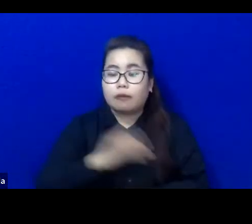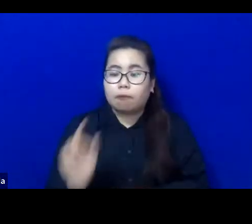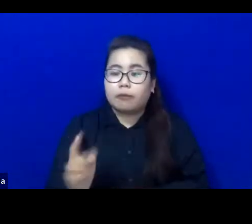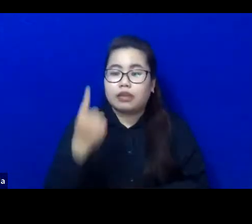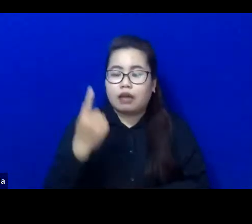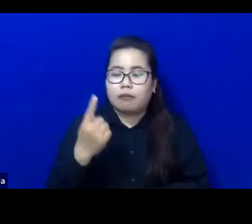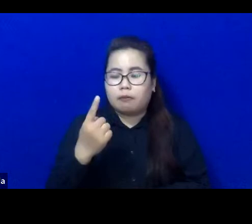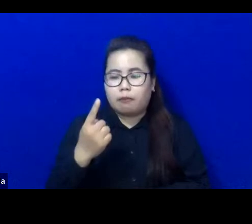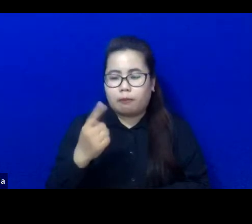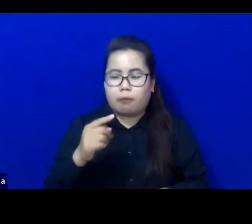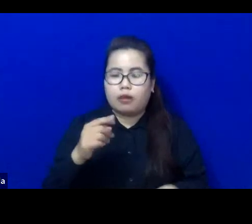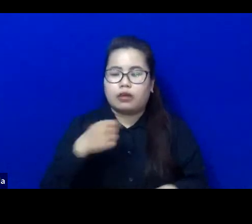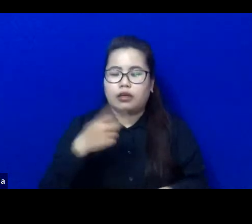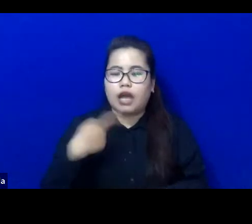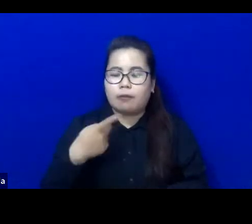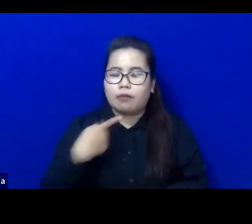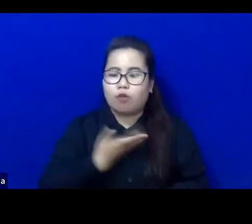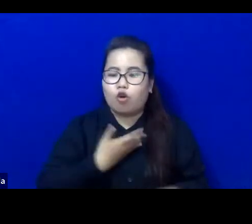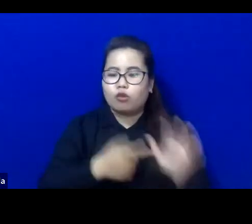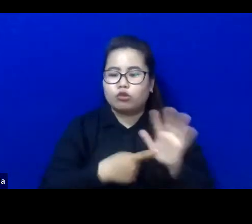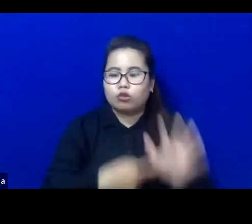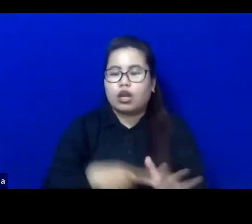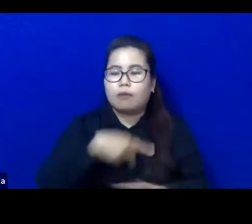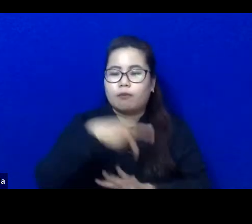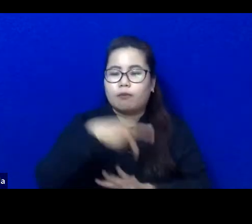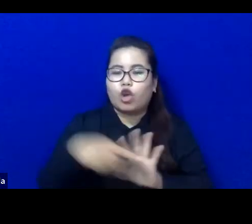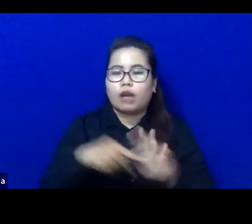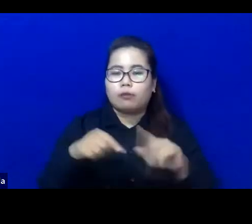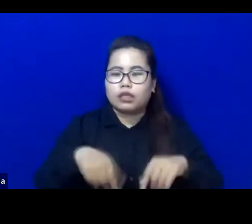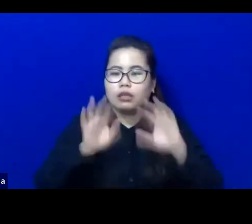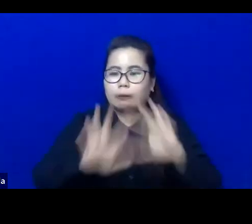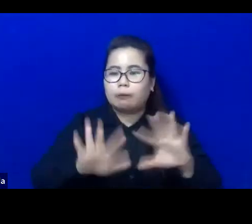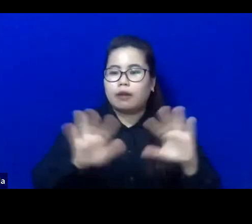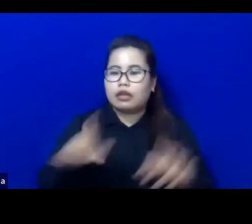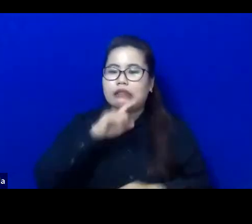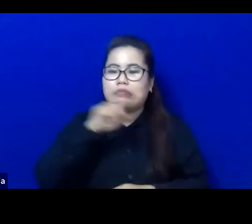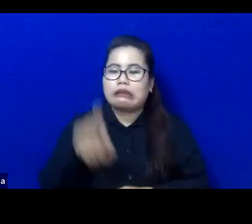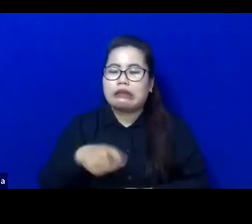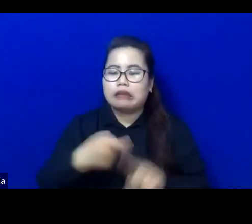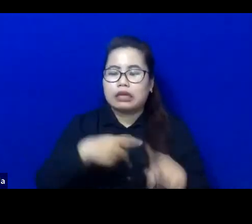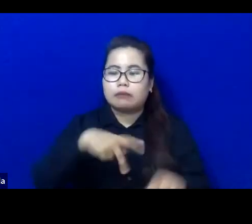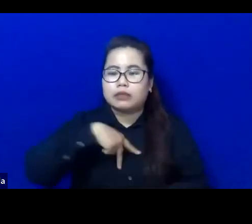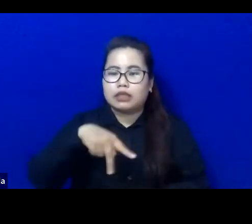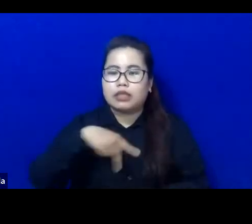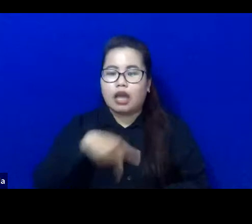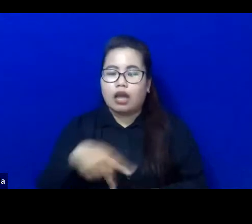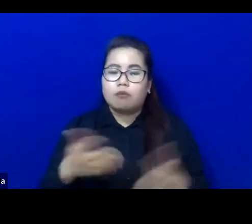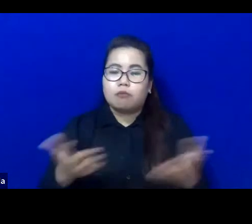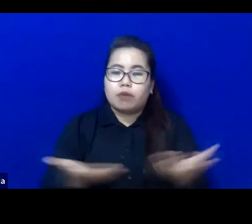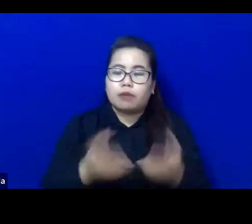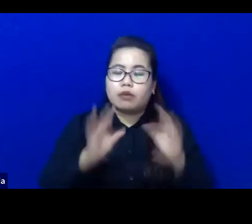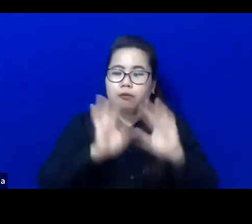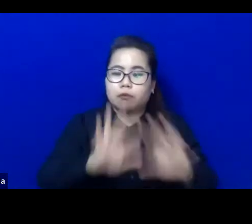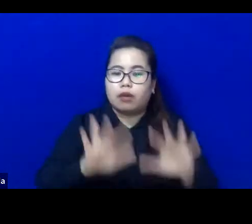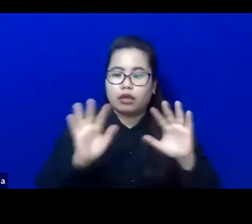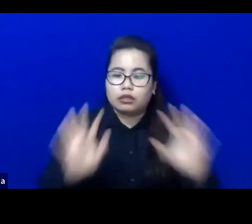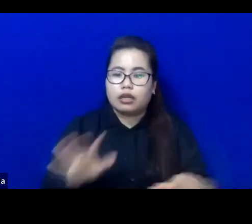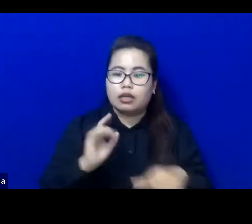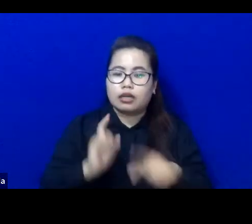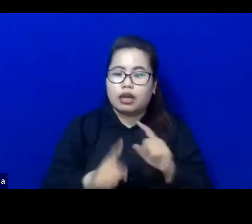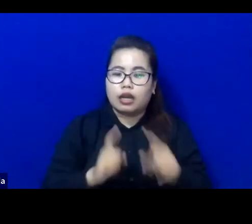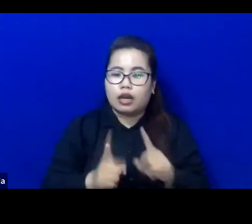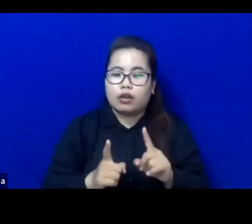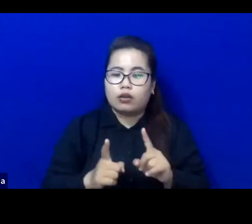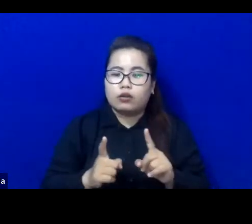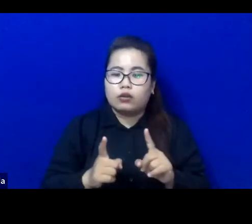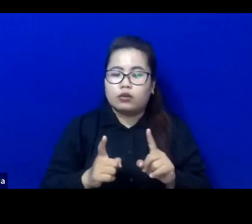questions asked by most of the participants who are nurses, midwives, students of nursing and student of